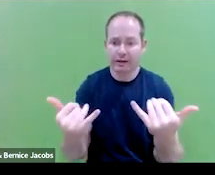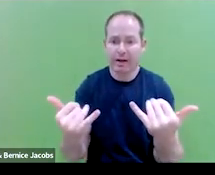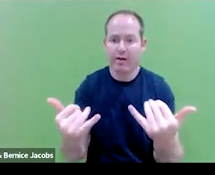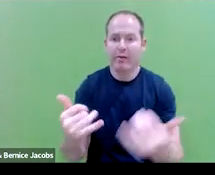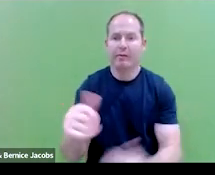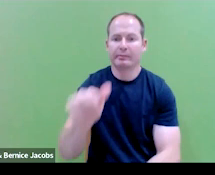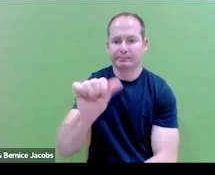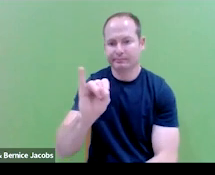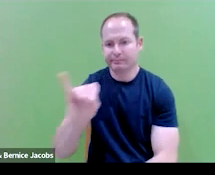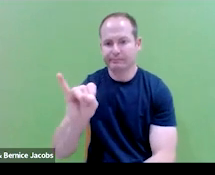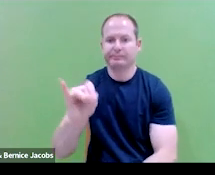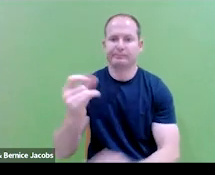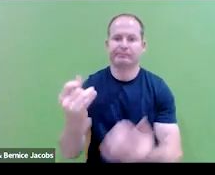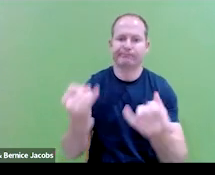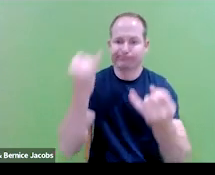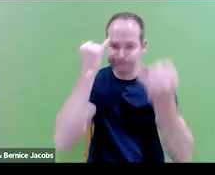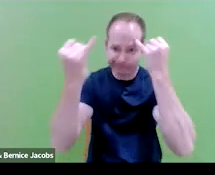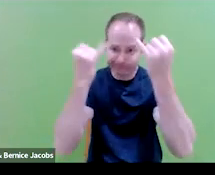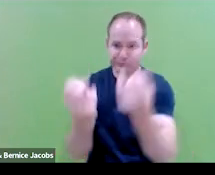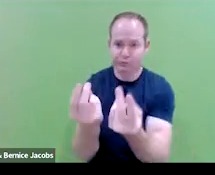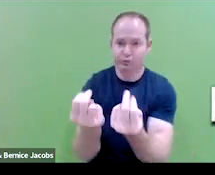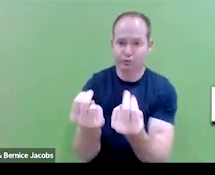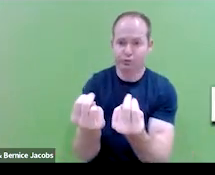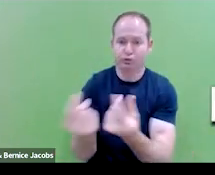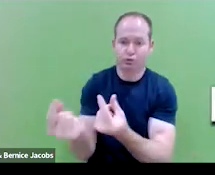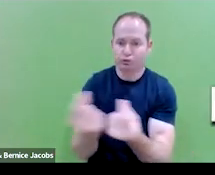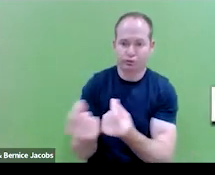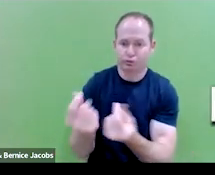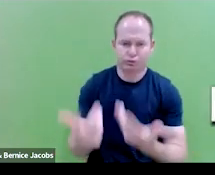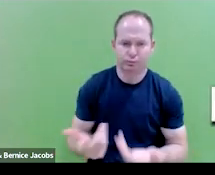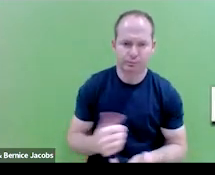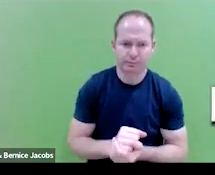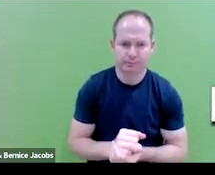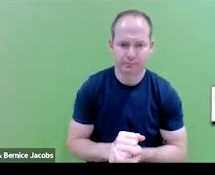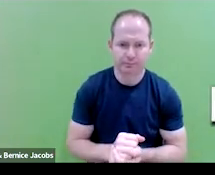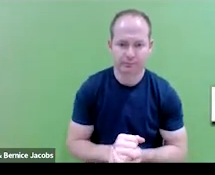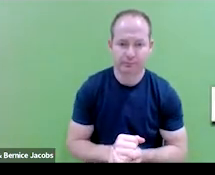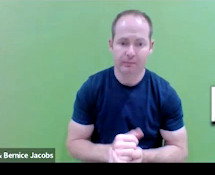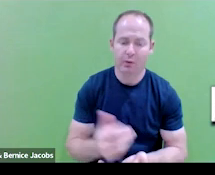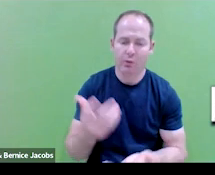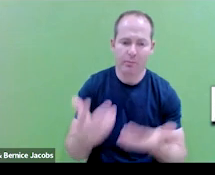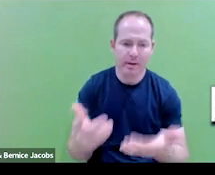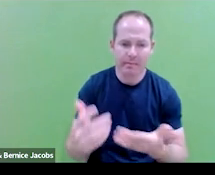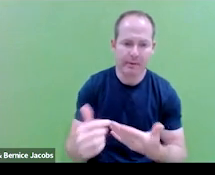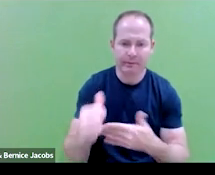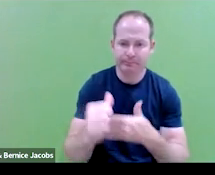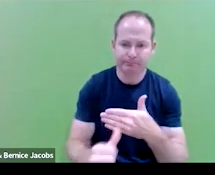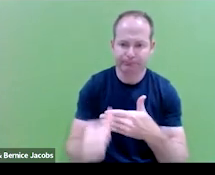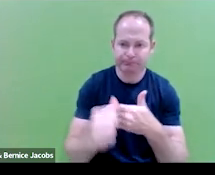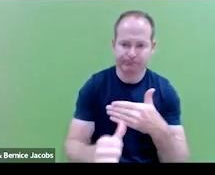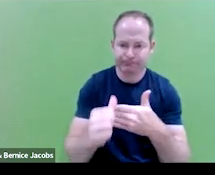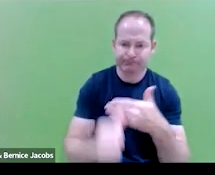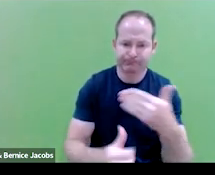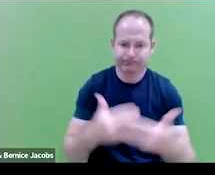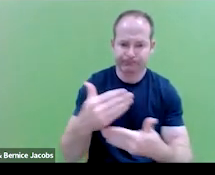input for those who don't have physical abilities to input keyboard and mice. They combined those and they've got the